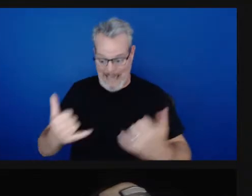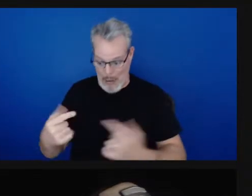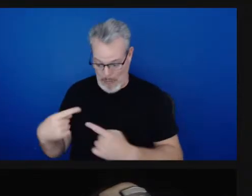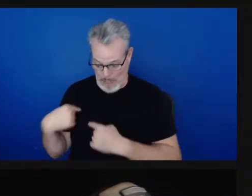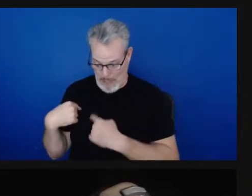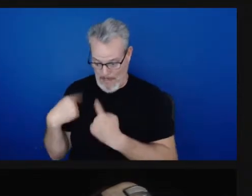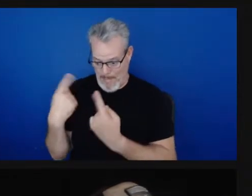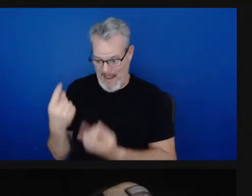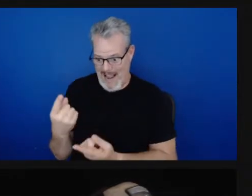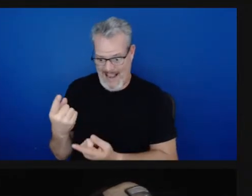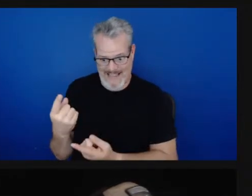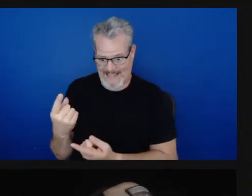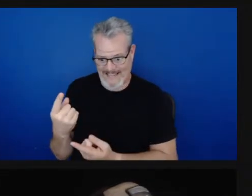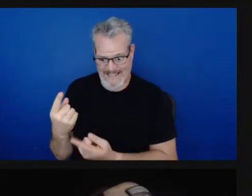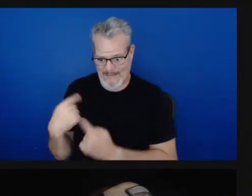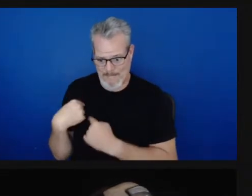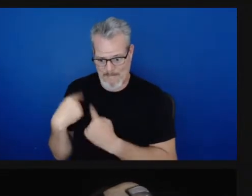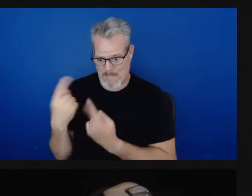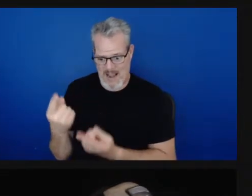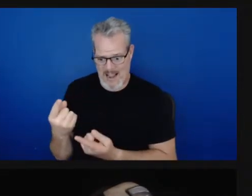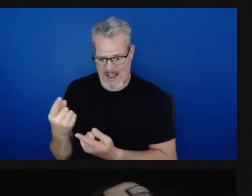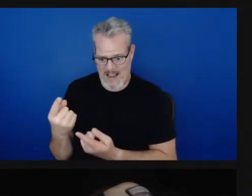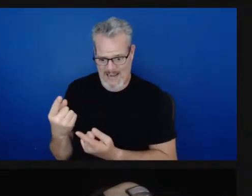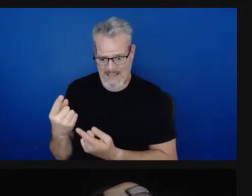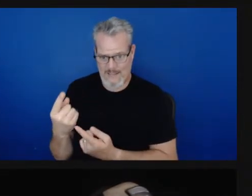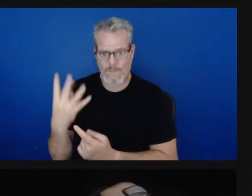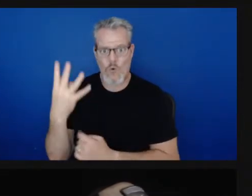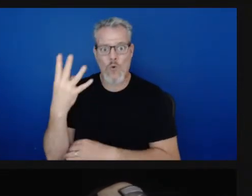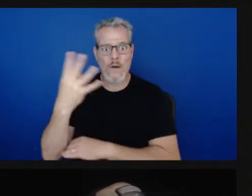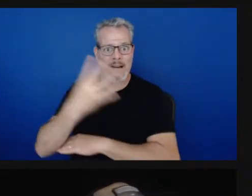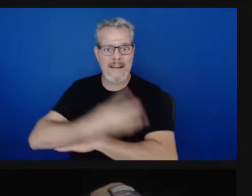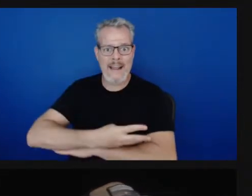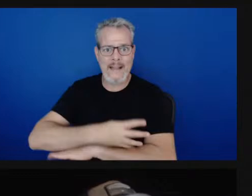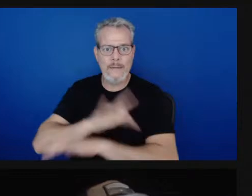and 3 of the last, 4 of the last 7 days here.